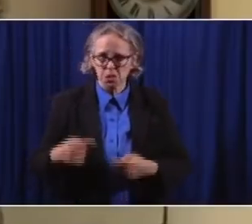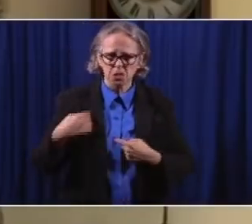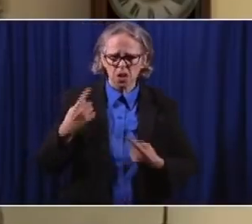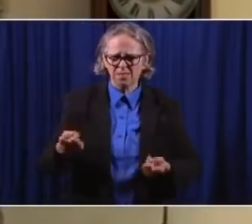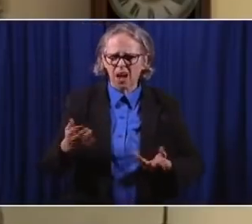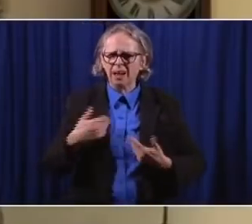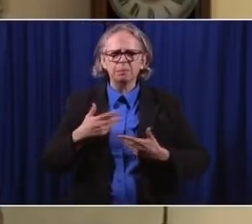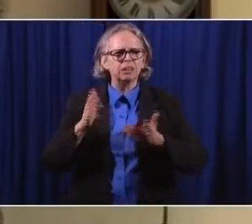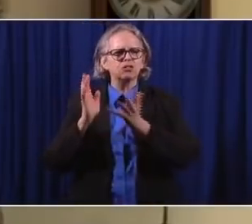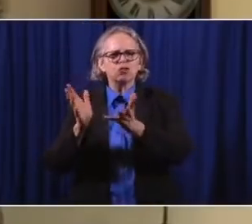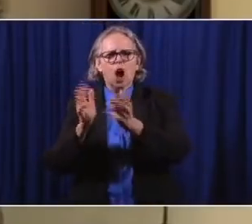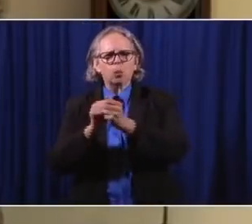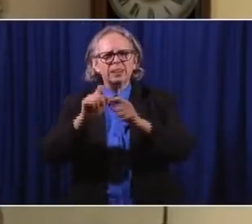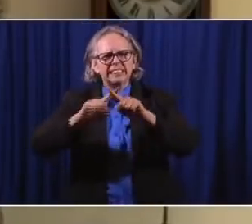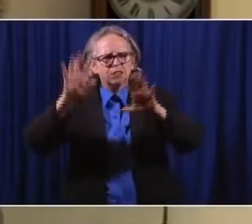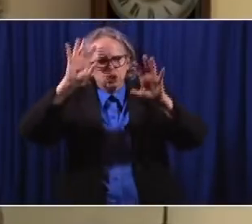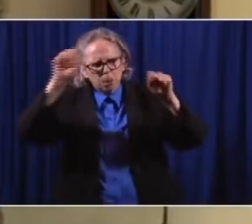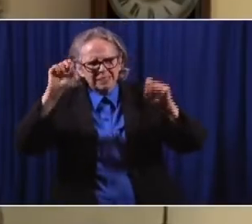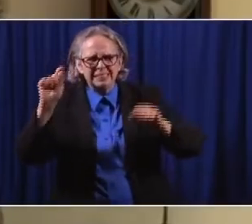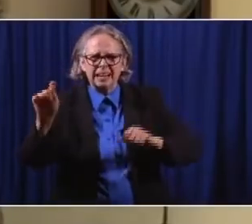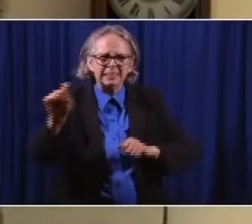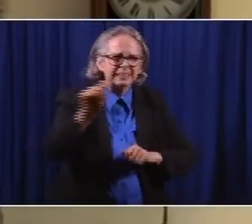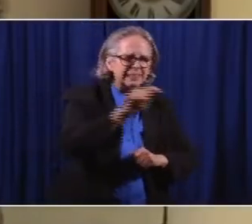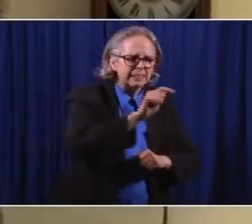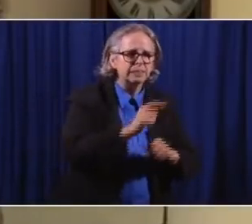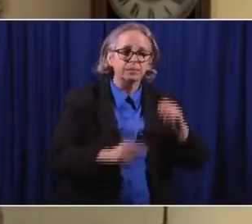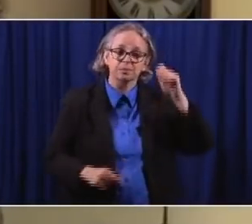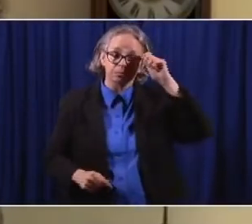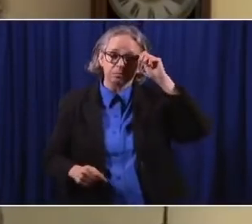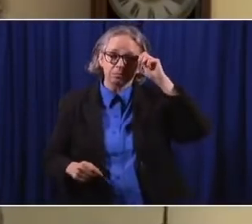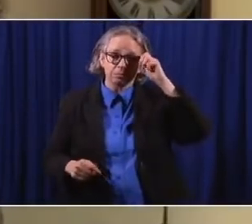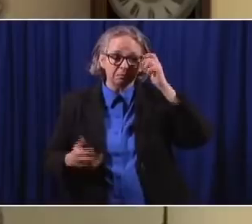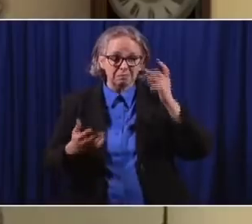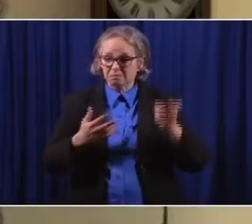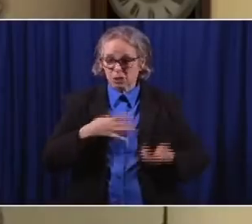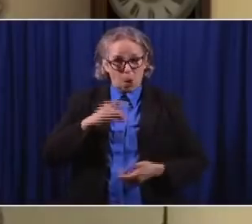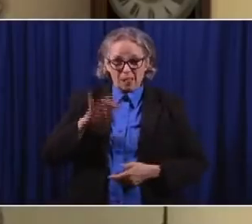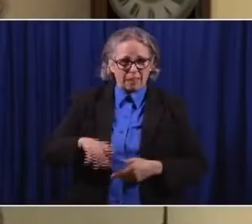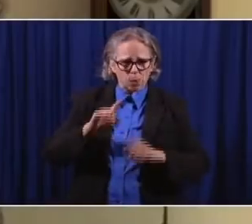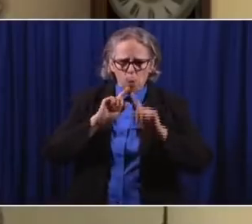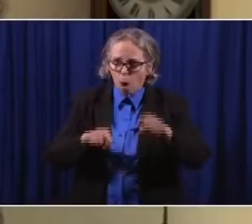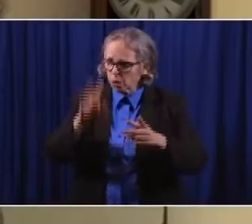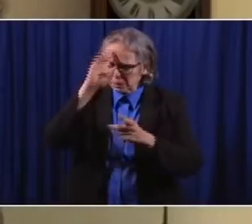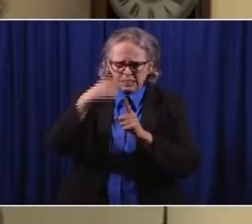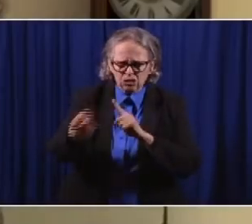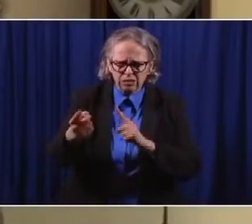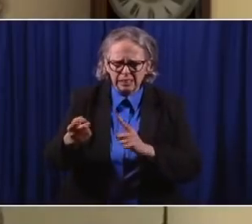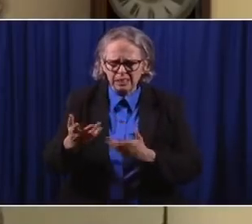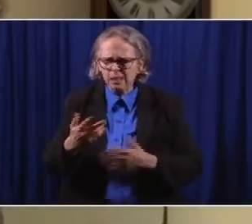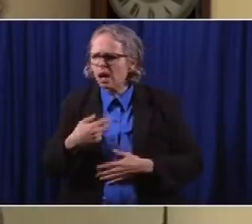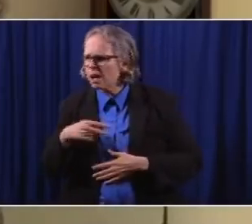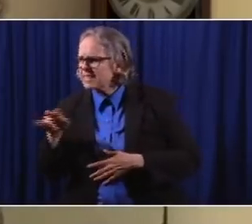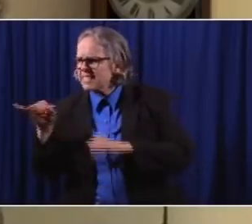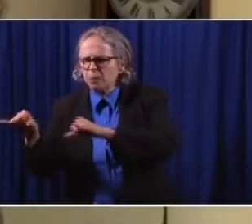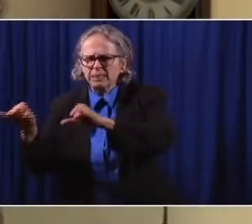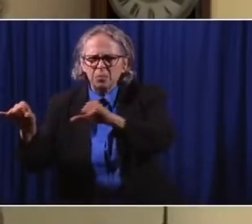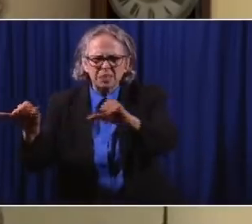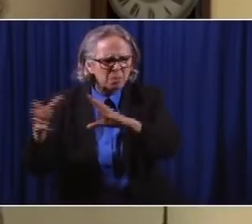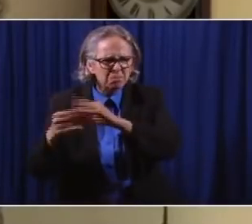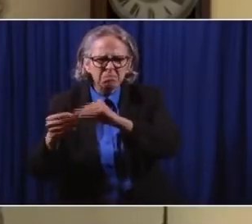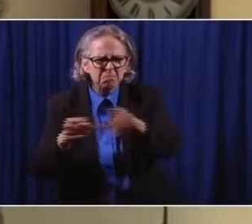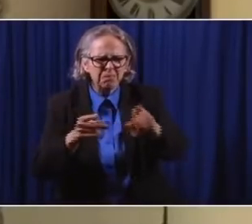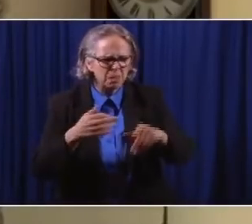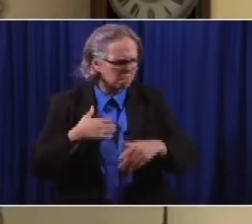superintendents who've kind of taken issue with where we are. I've told our team to take a look at that. They've made some interesting points.